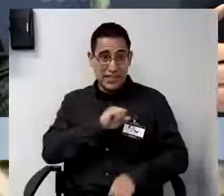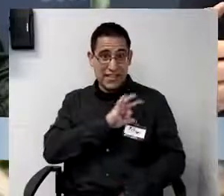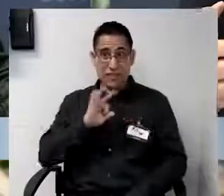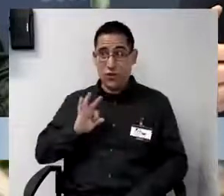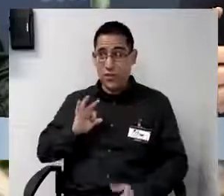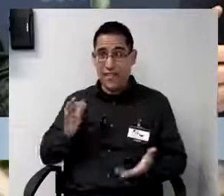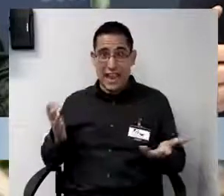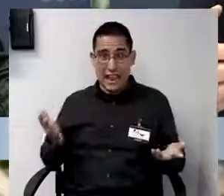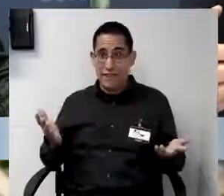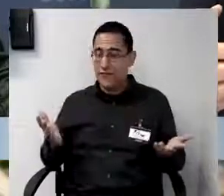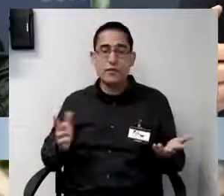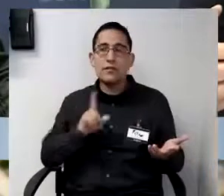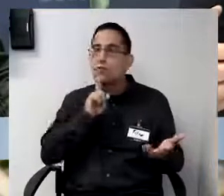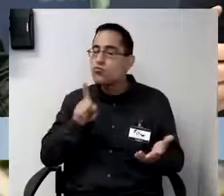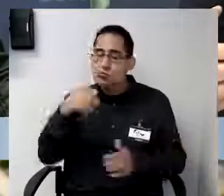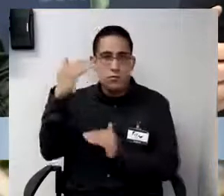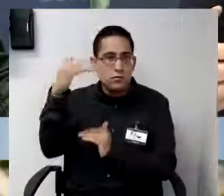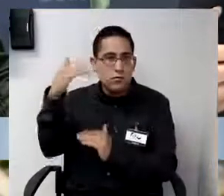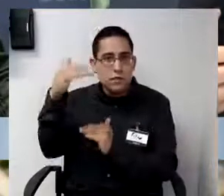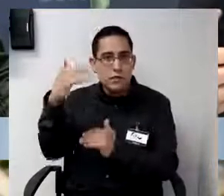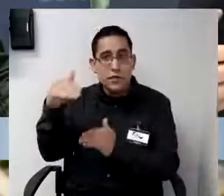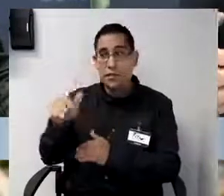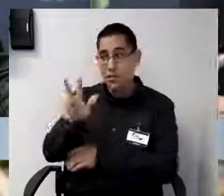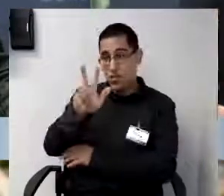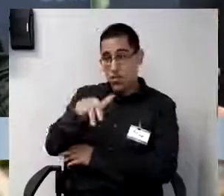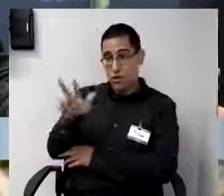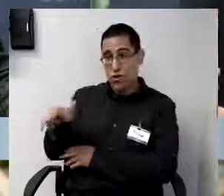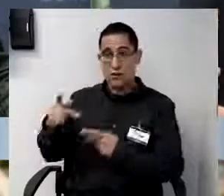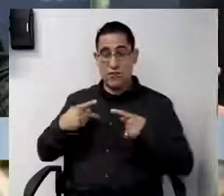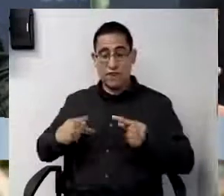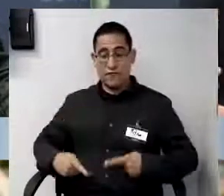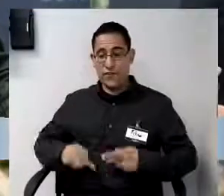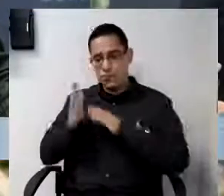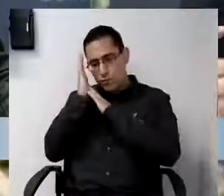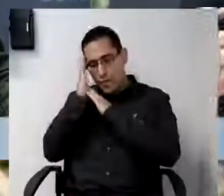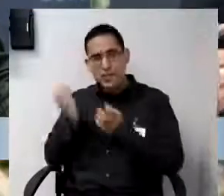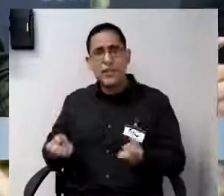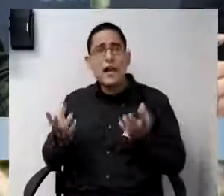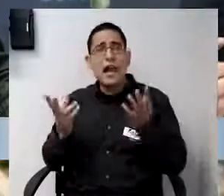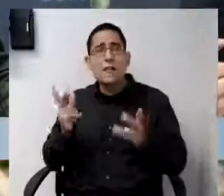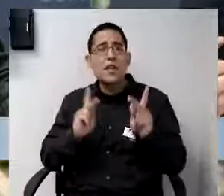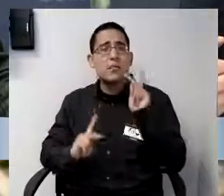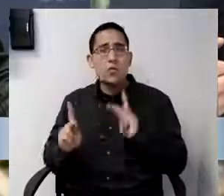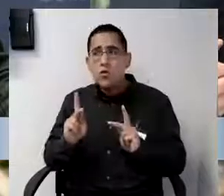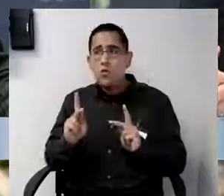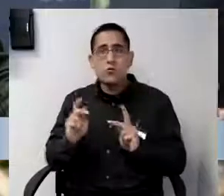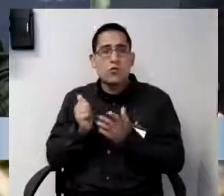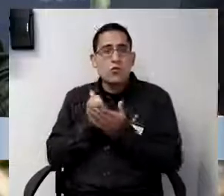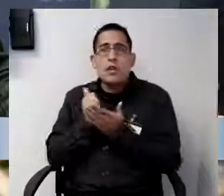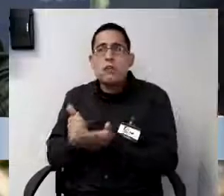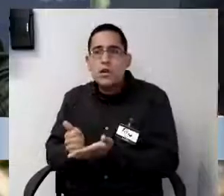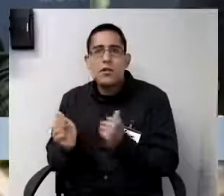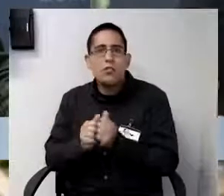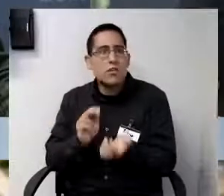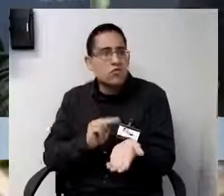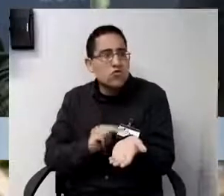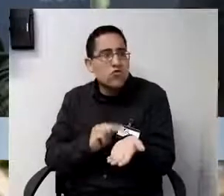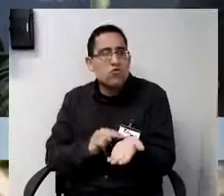right now of those 33 physical beds, how many more could be staffed. It's probably a handful at